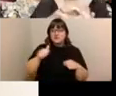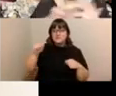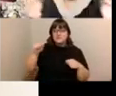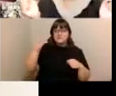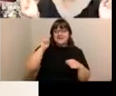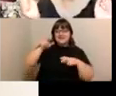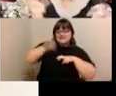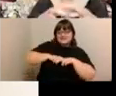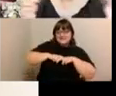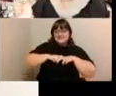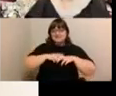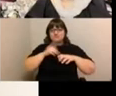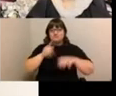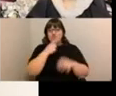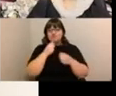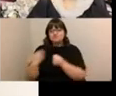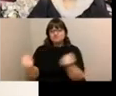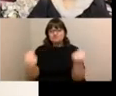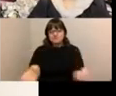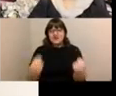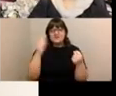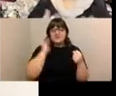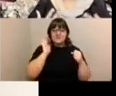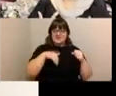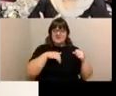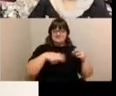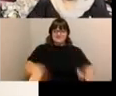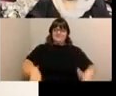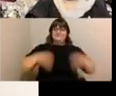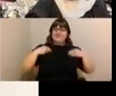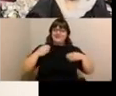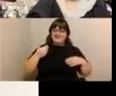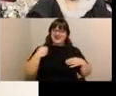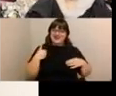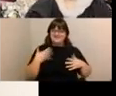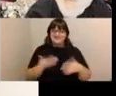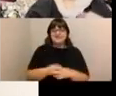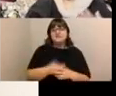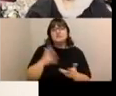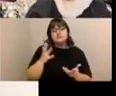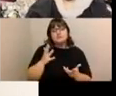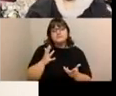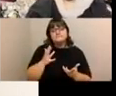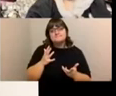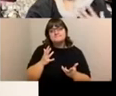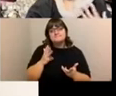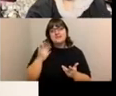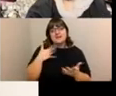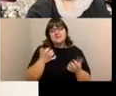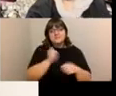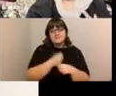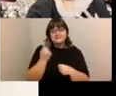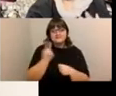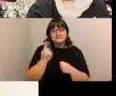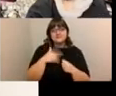the ribbon on the sides. And I wanted to create something really cozy and really